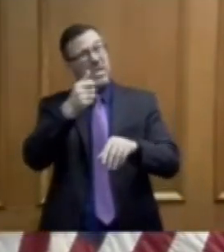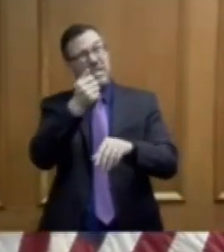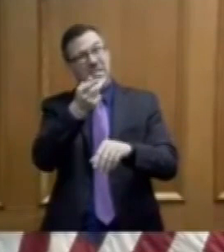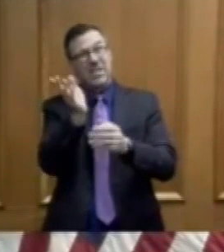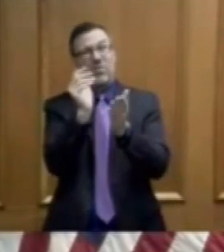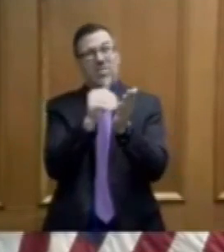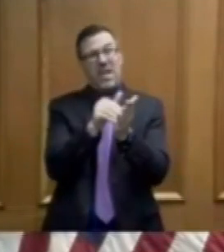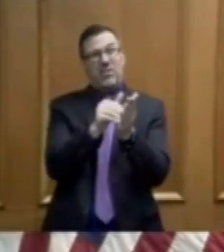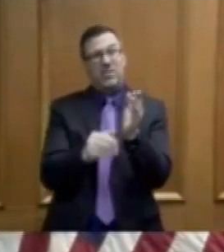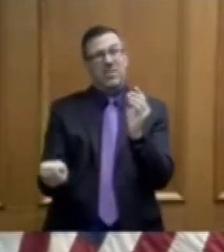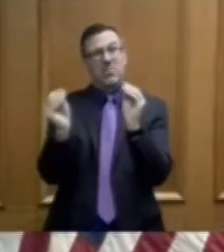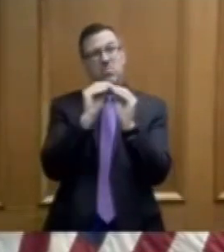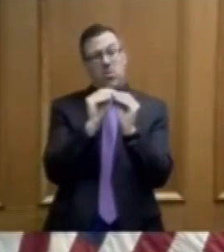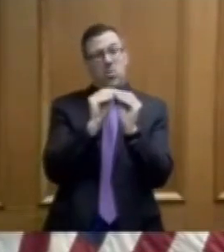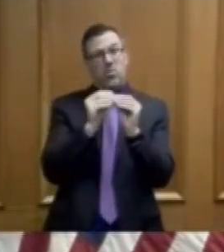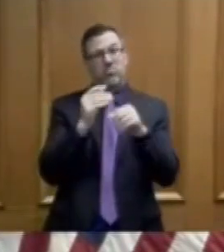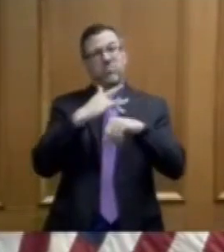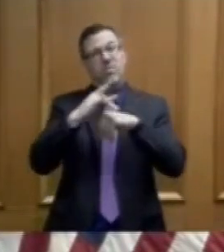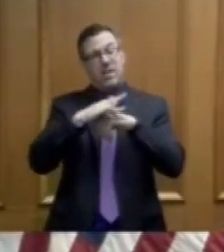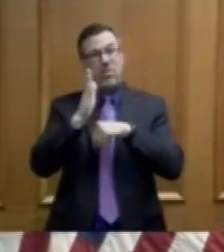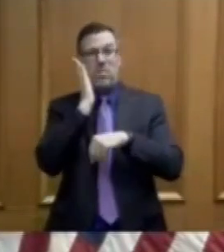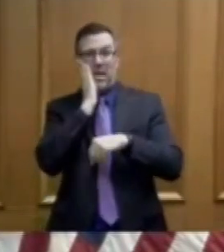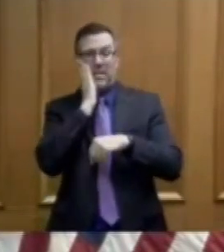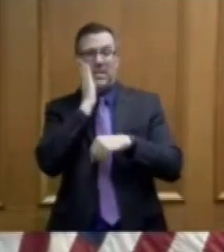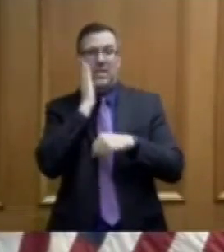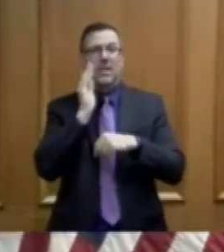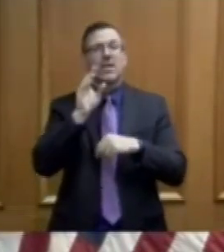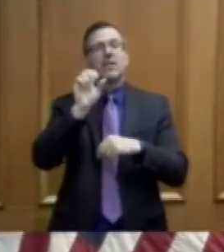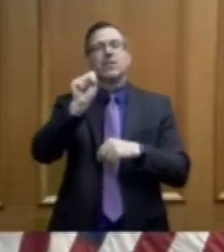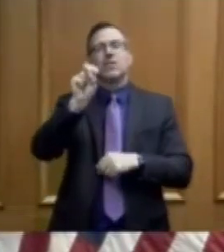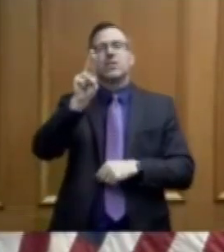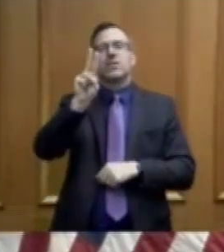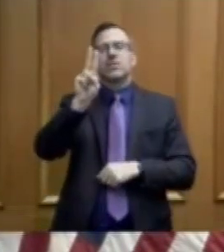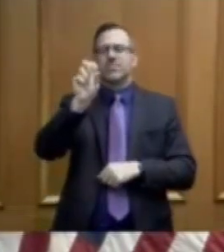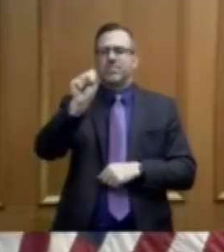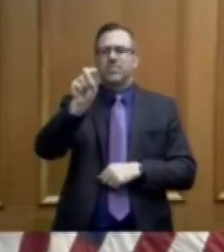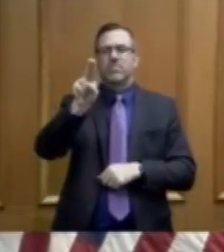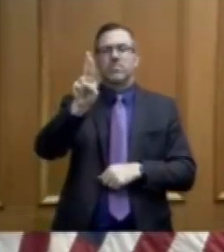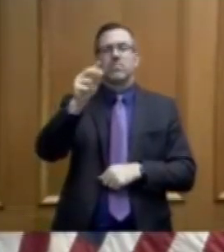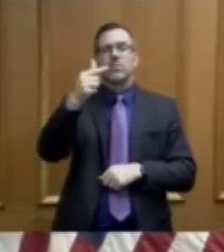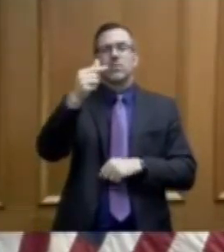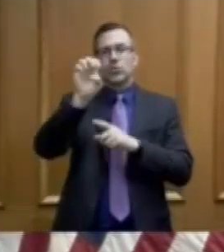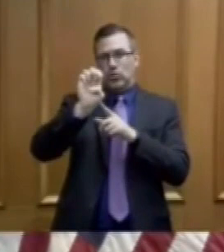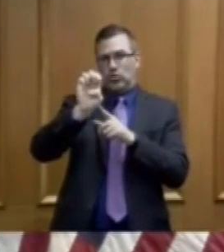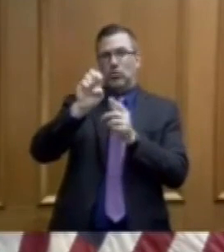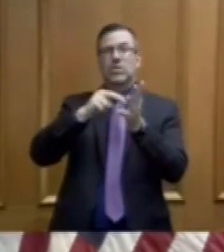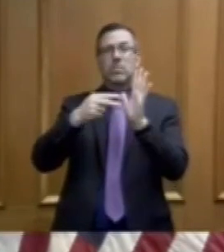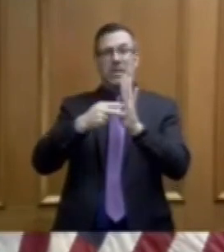the surge hits in the next few weeks in Tennessee, and we want to be prepared for that